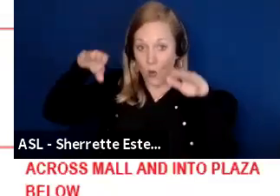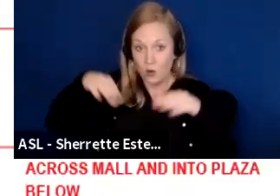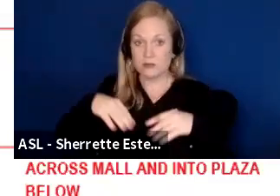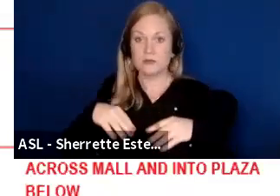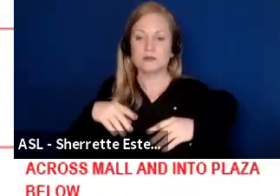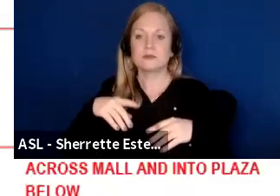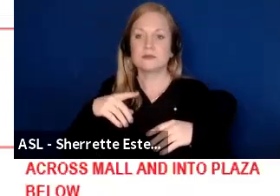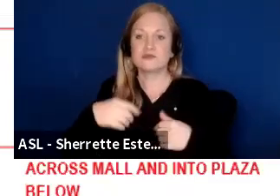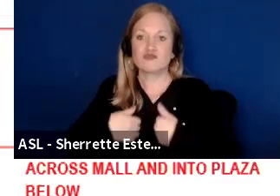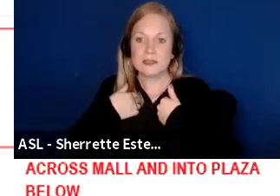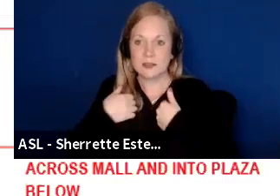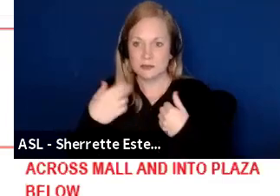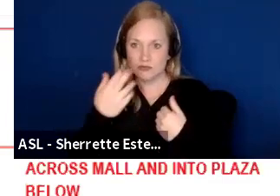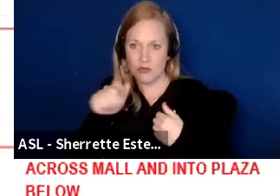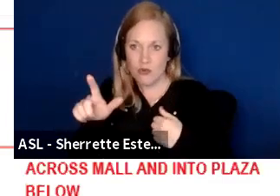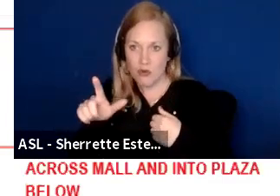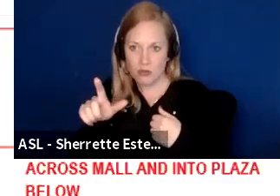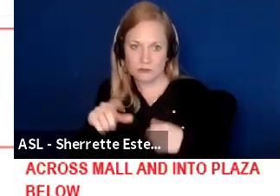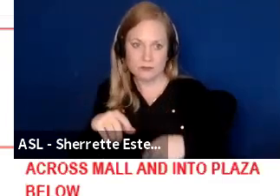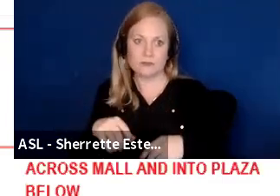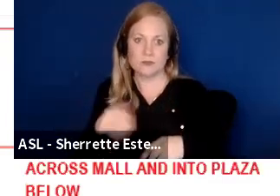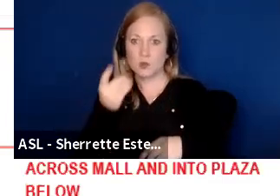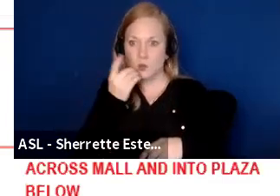residence halls are resident